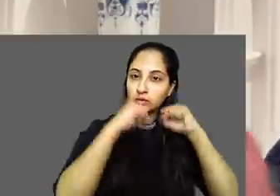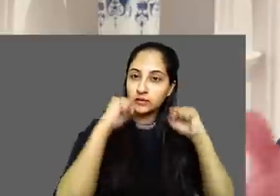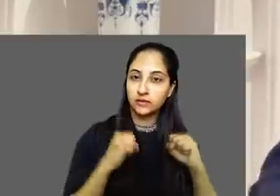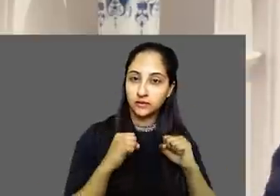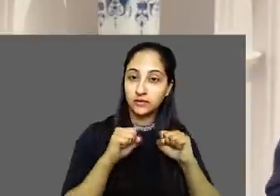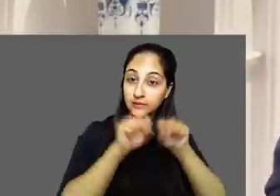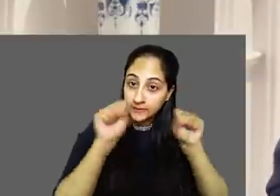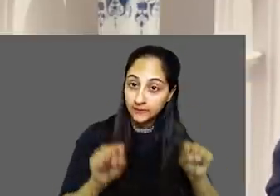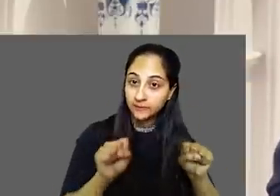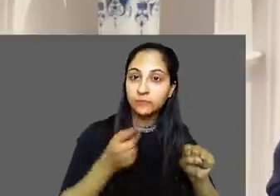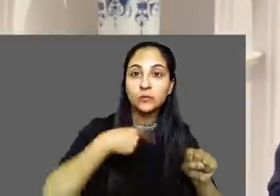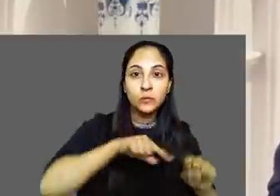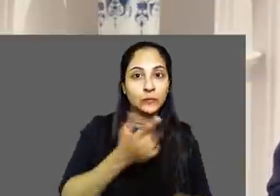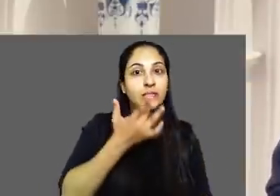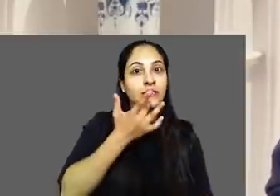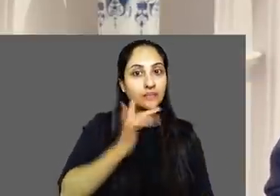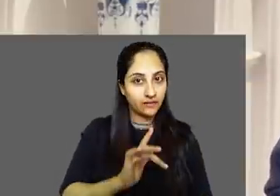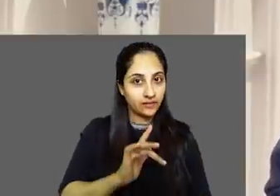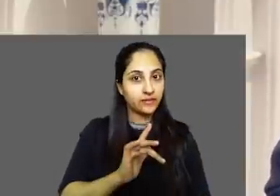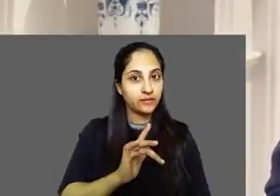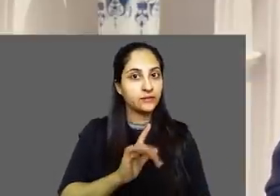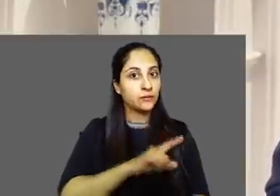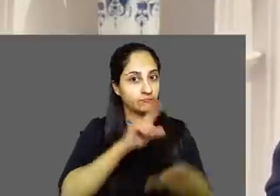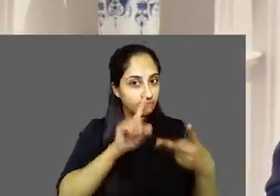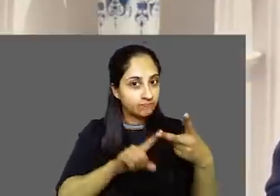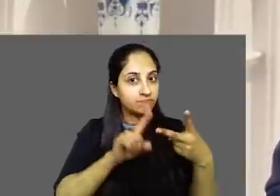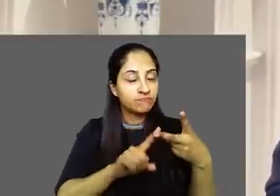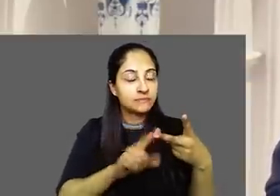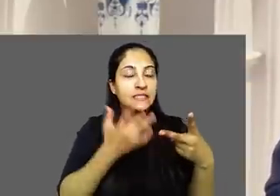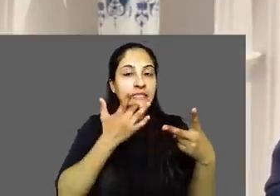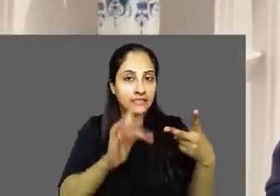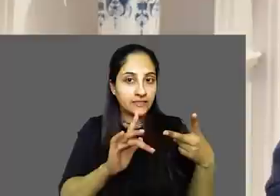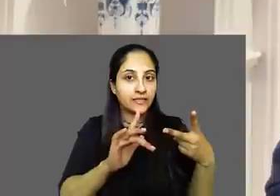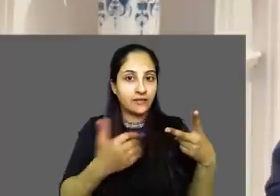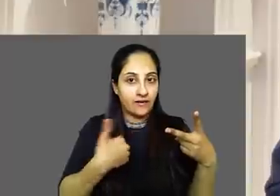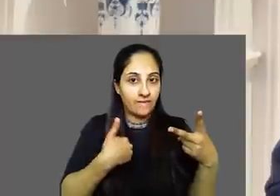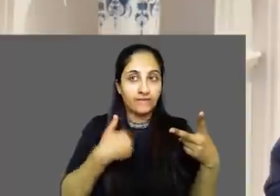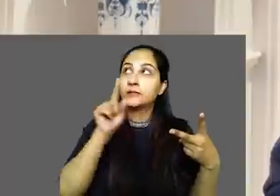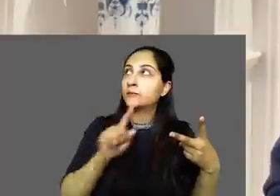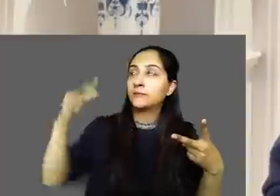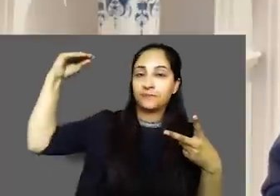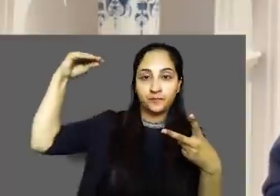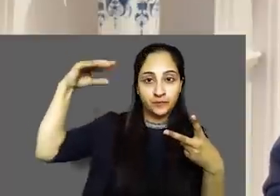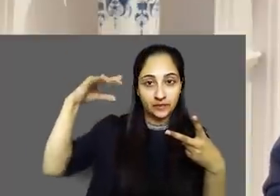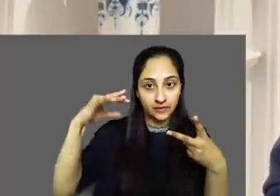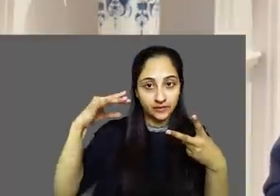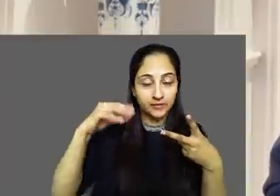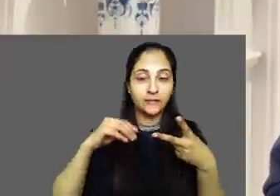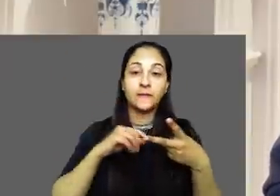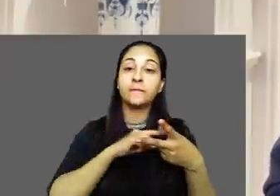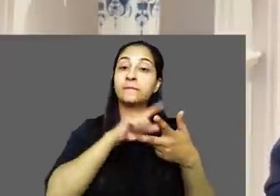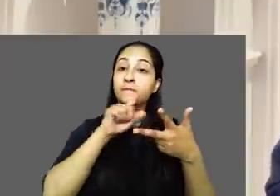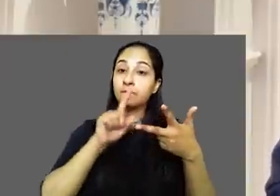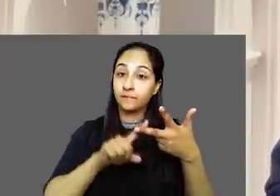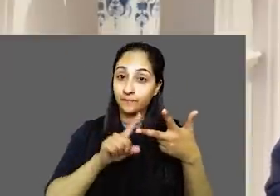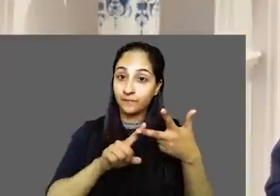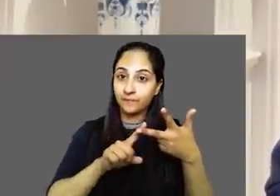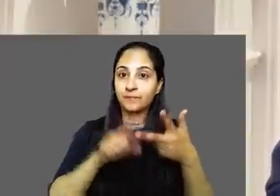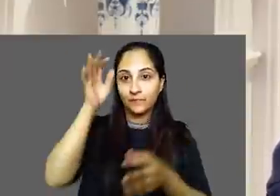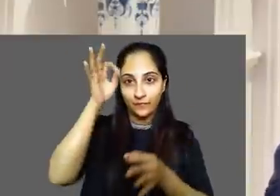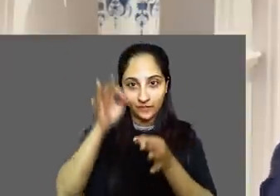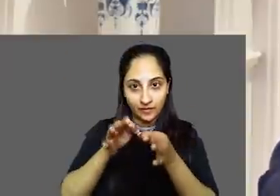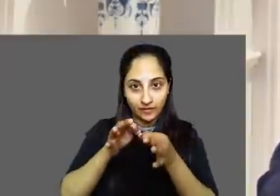of community is definitely a second lesson. And then third, I would say, is our